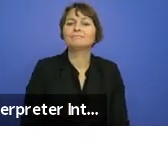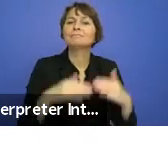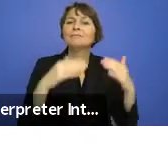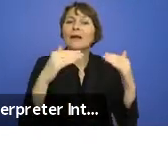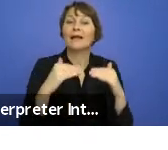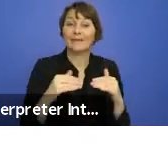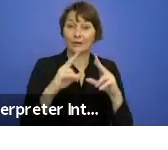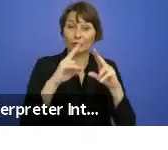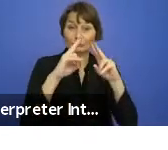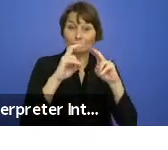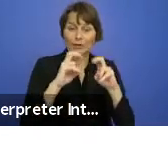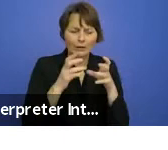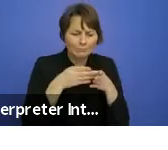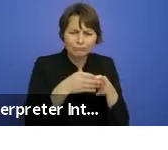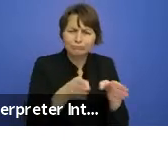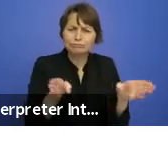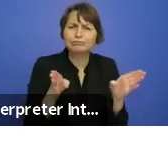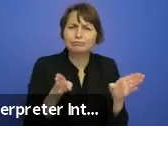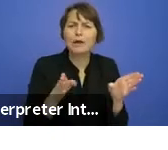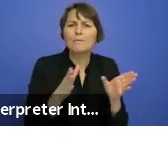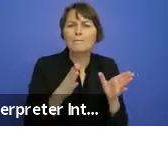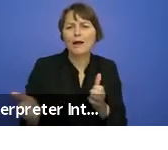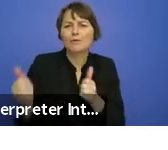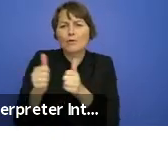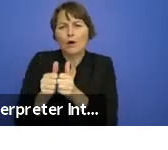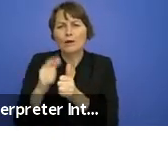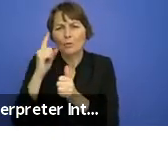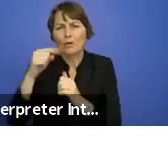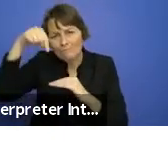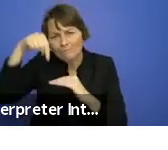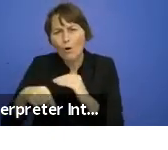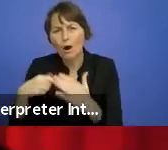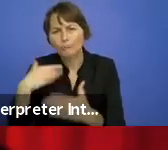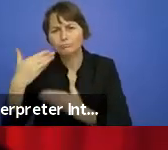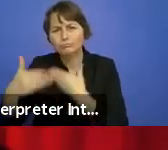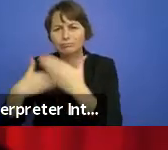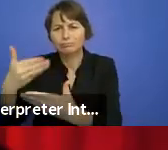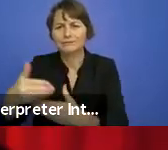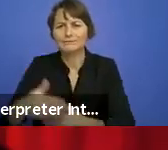KEA, Clémentine, will present a bit more about it.